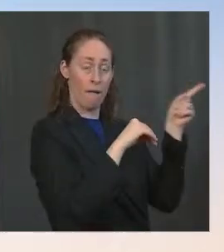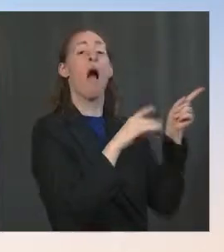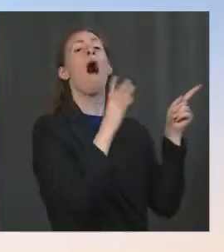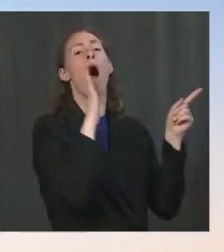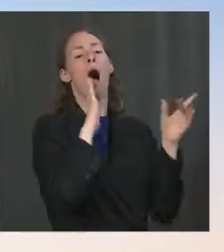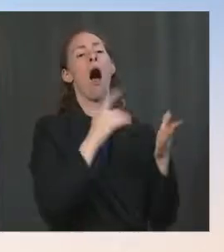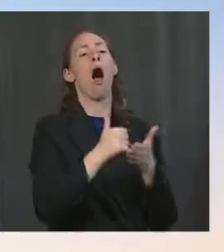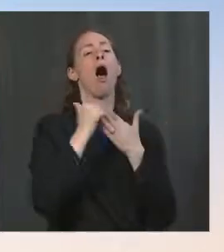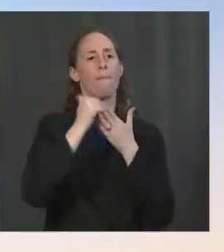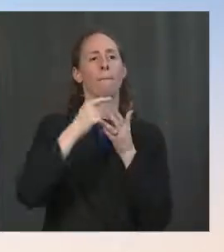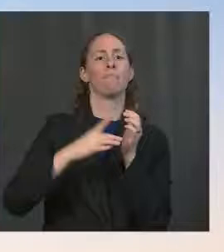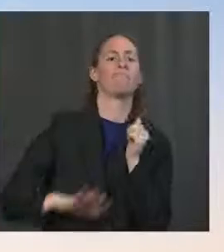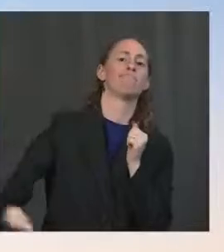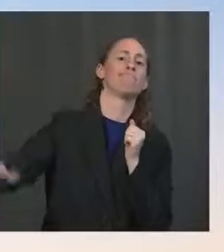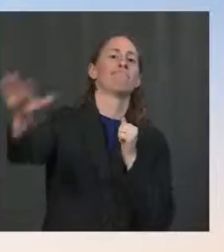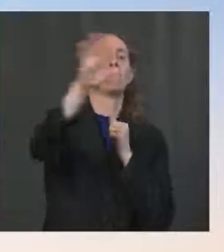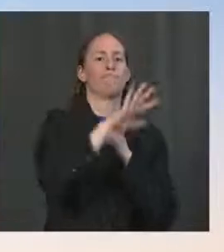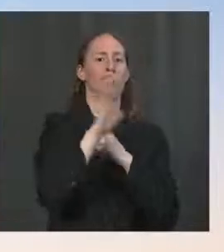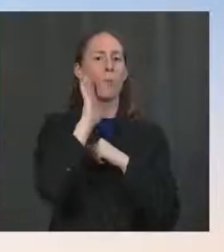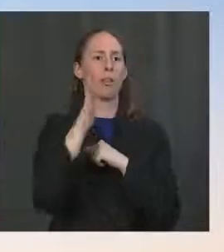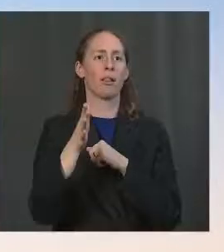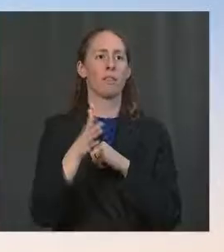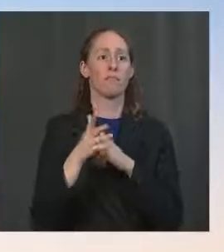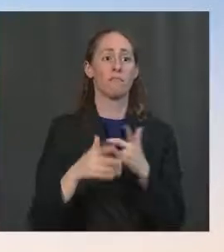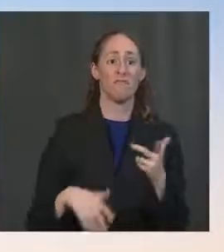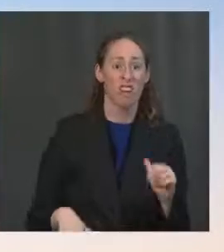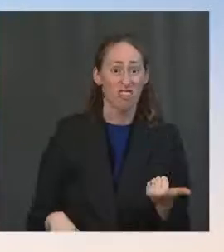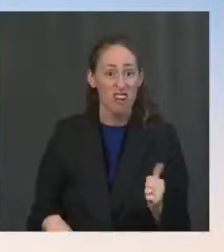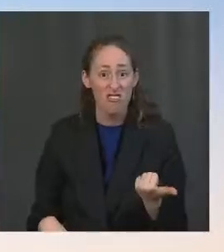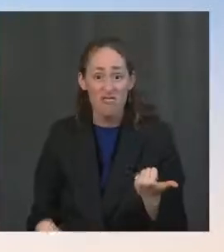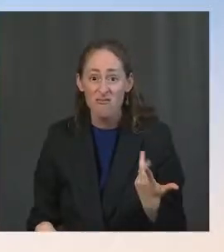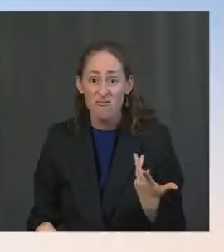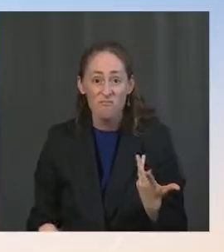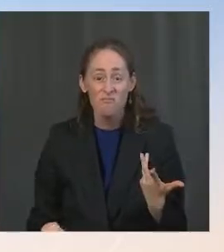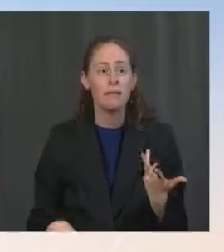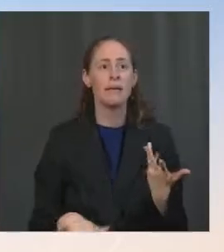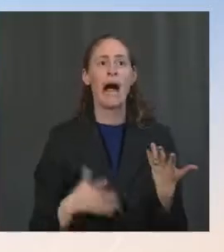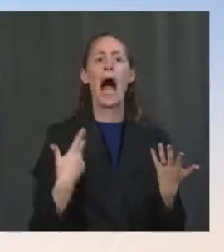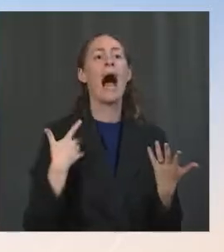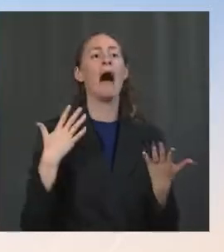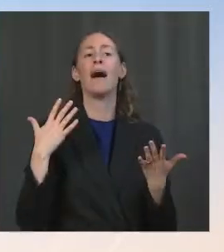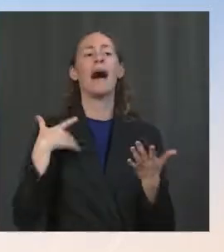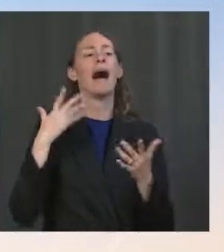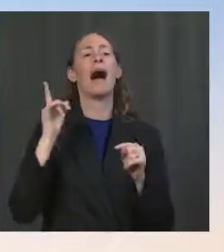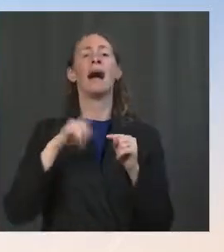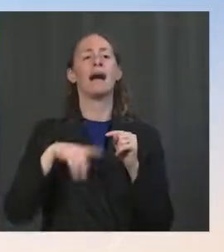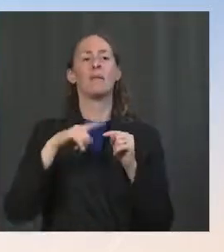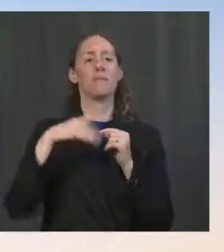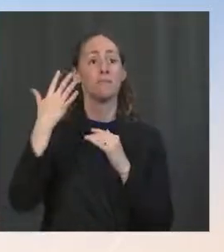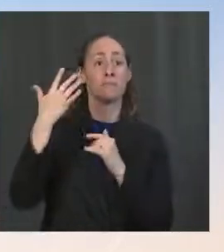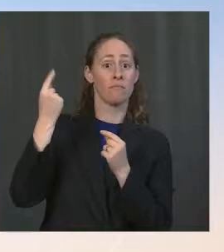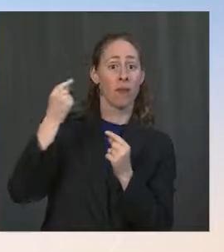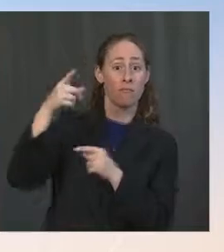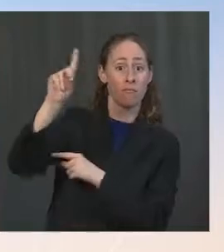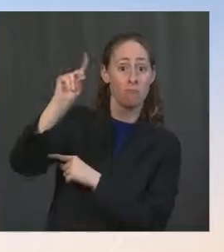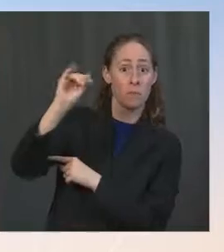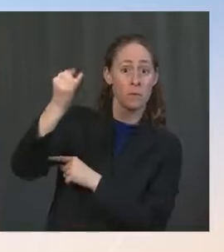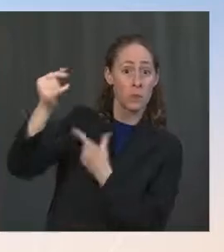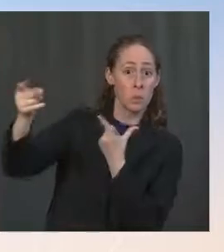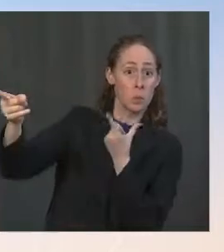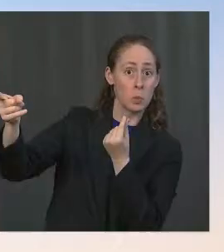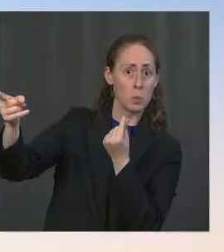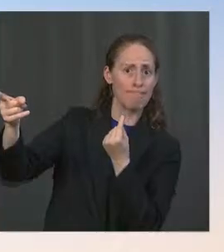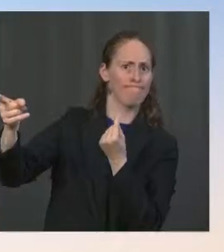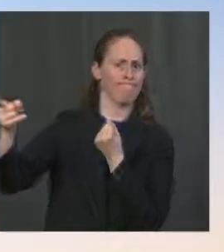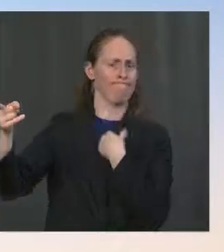type of lawsuits in the future. Is there anything else beyond that? I can't speak to any actions of the Department of Justice. They're independent. I don't have anything to preview on